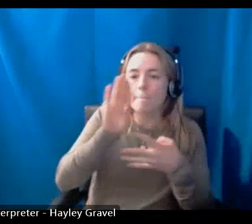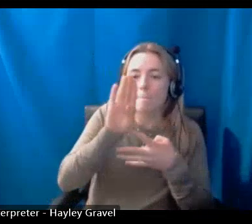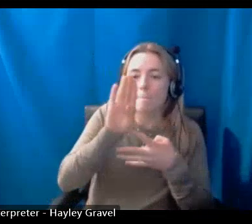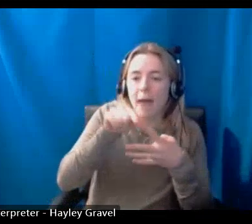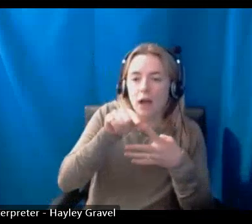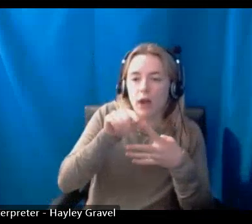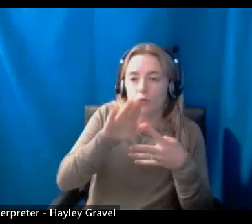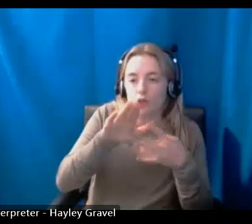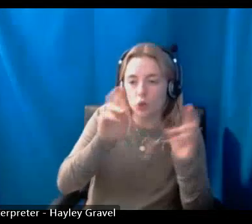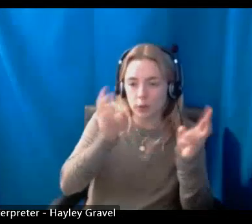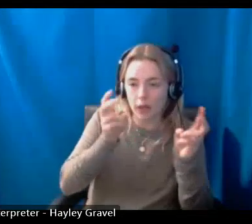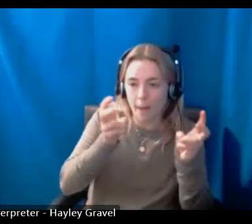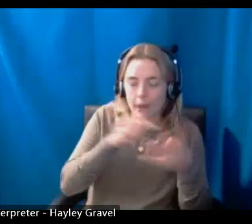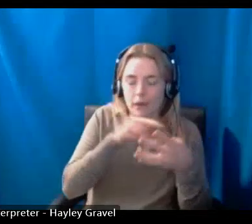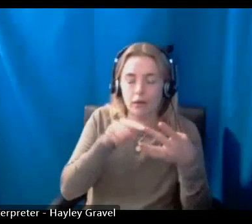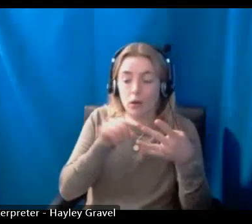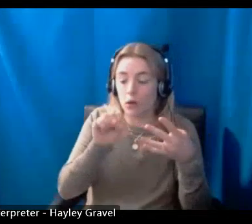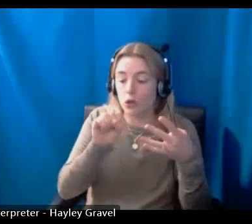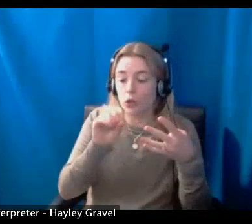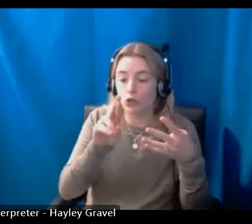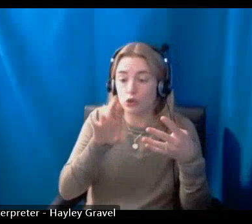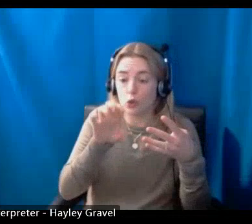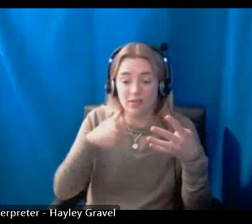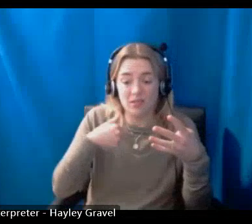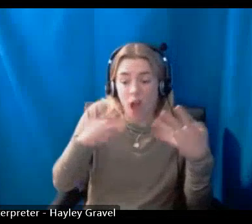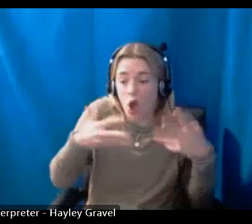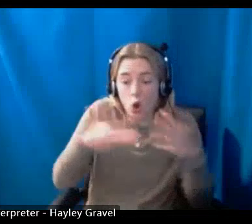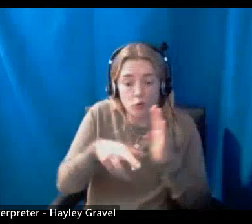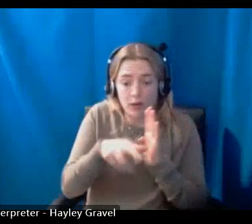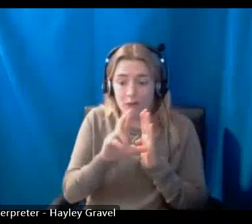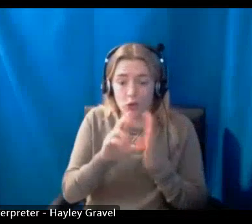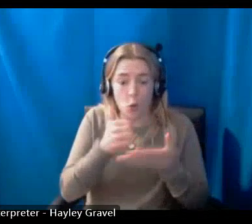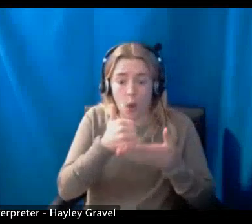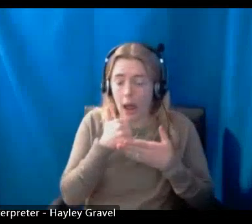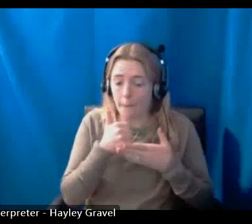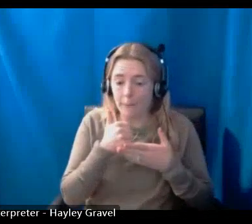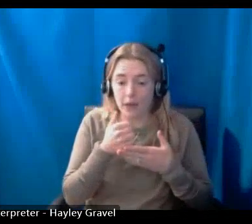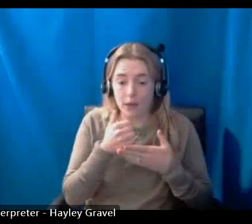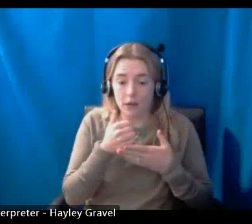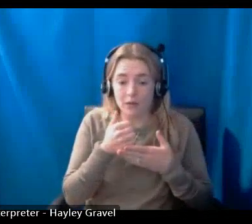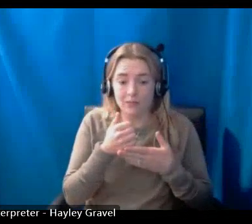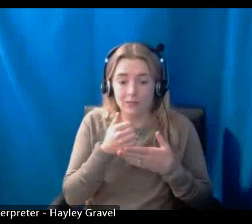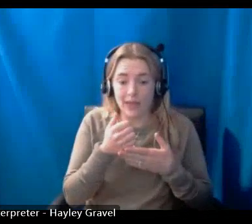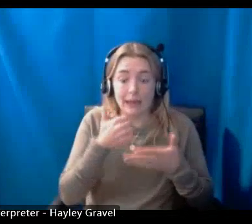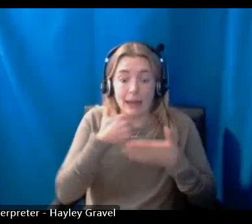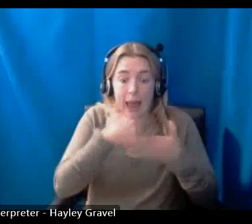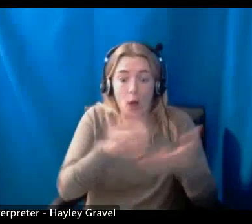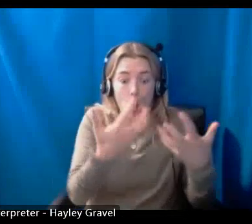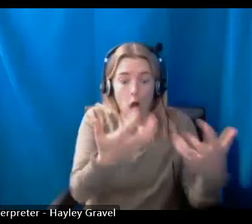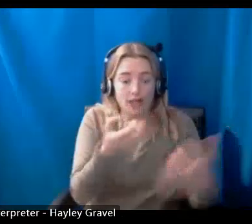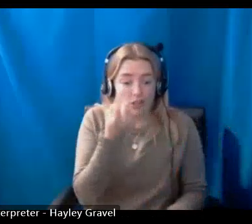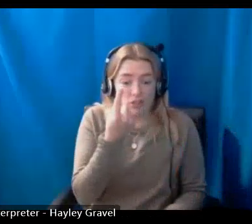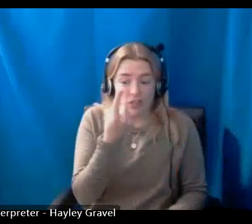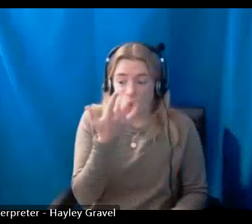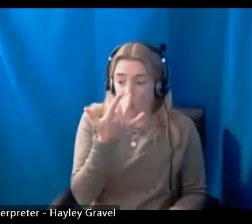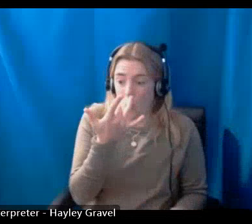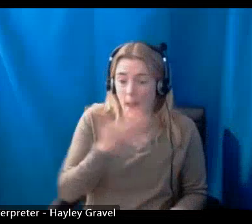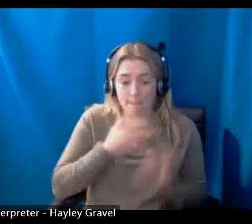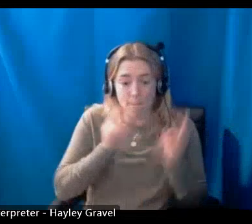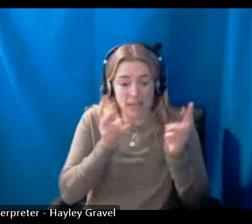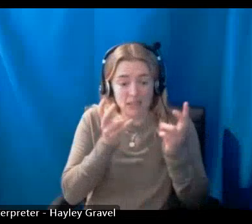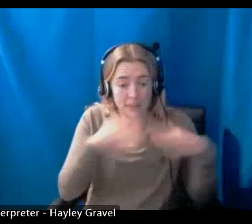lit review, telling us all the sources you've reviewed that's helped you get to your answer. Okay. And then your argument is going to be the